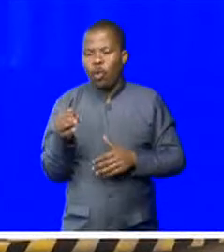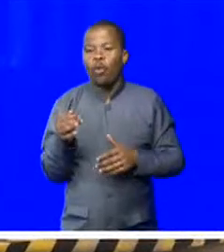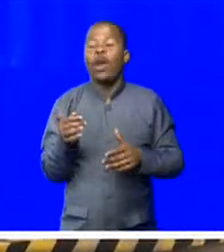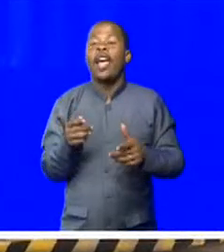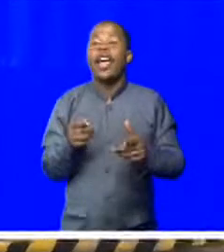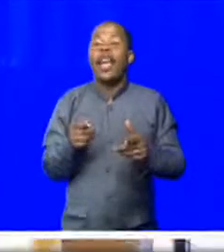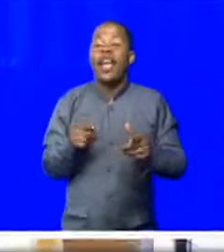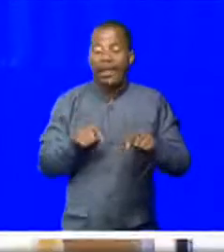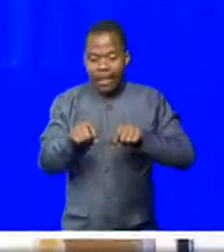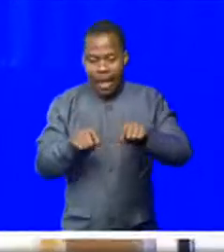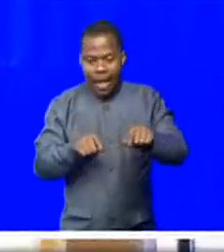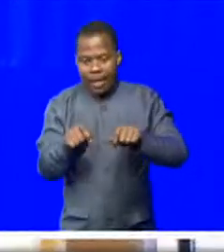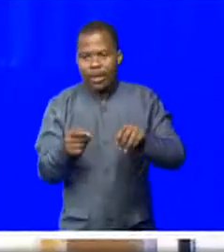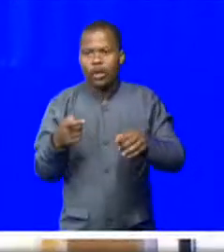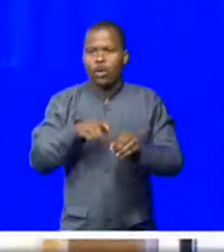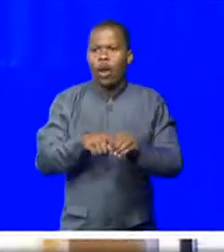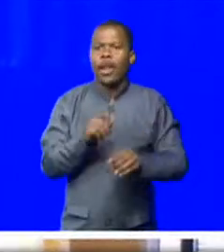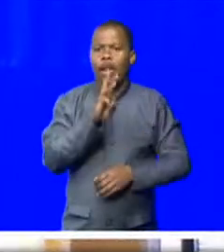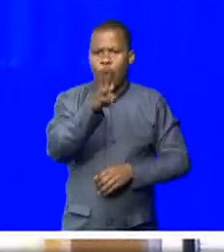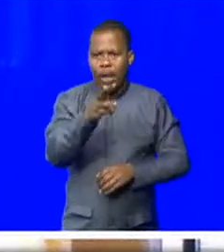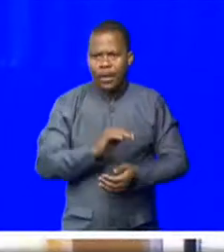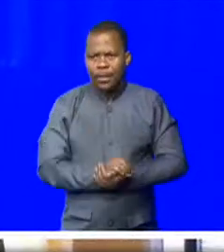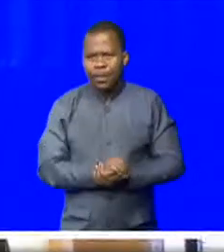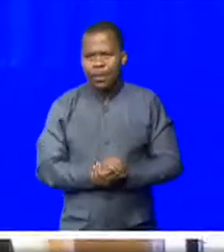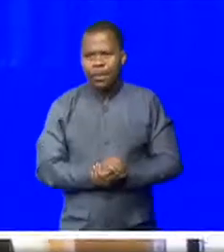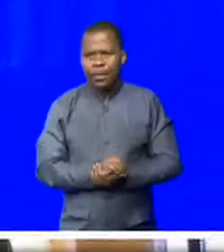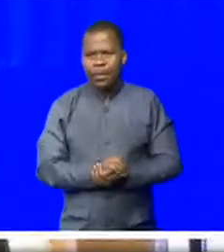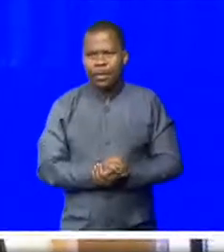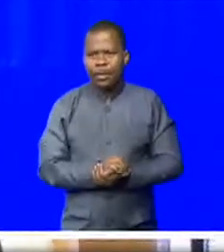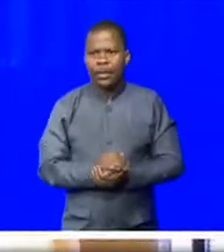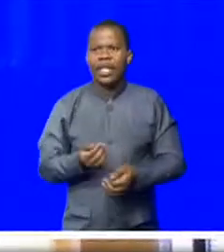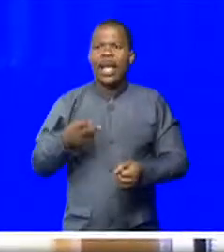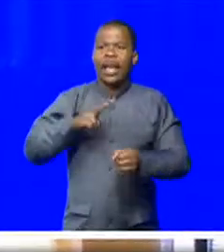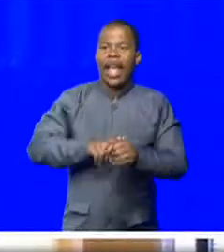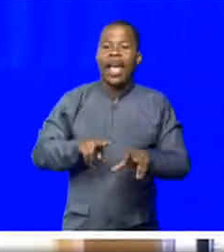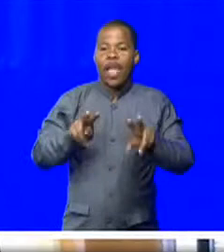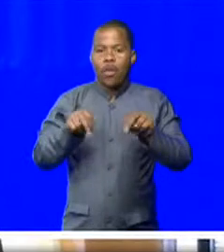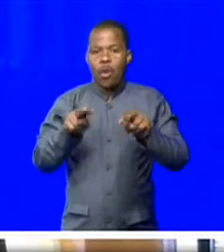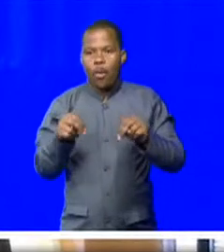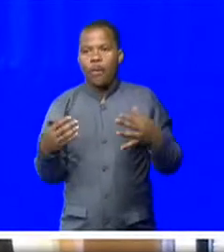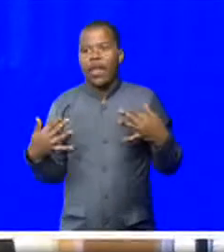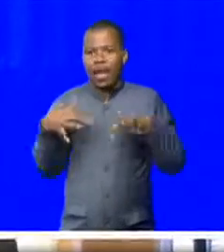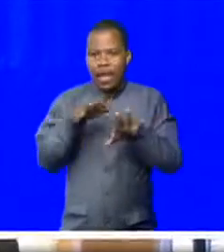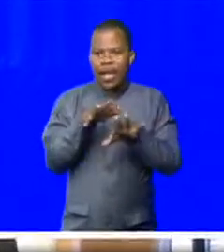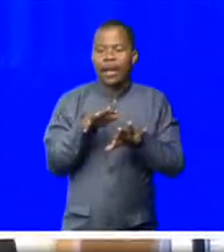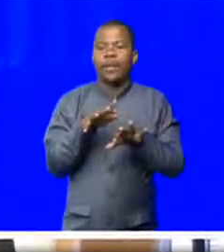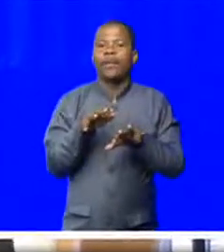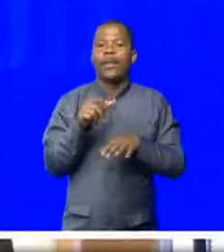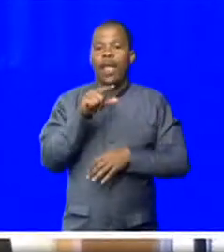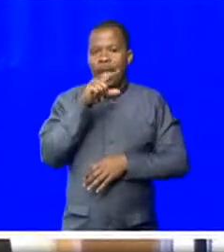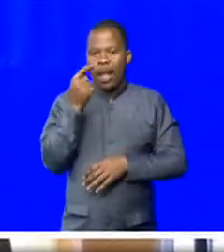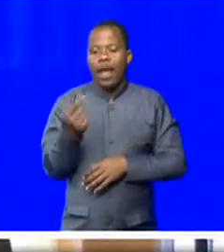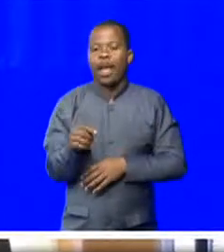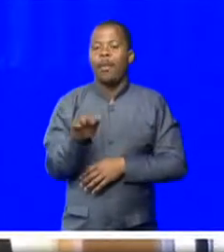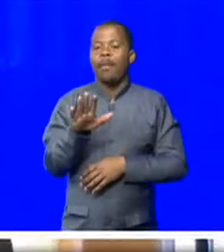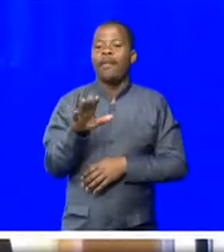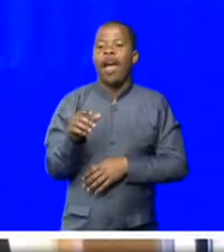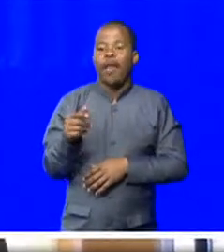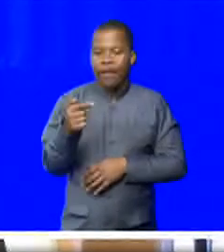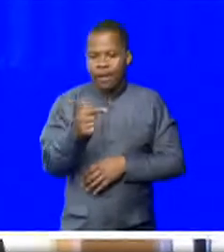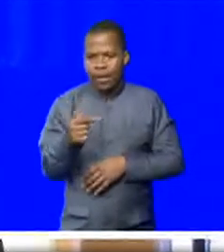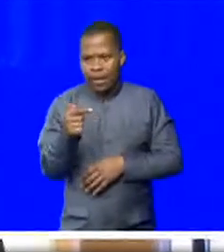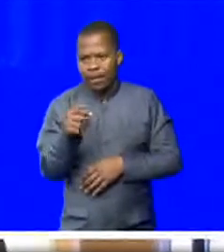the trial phase. We expect that with the advent of the 5G, there will